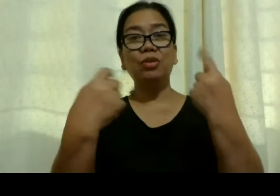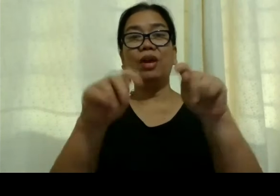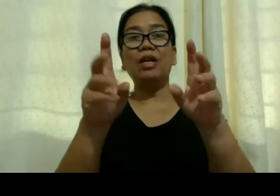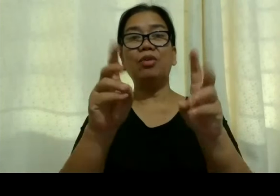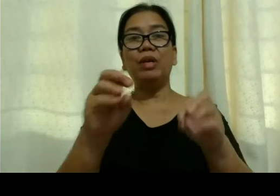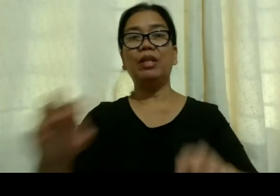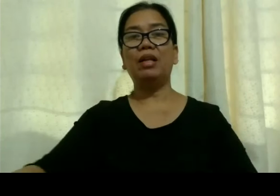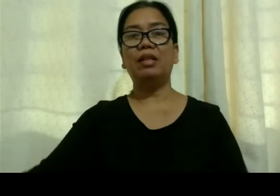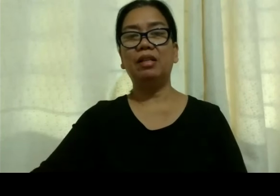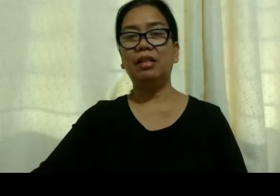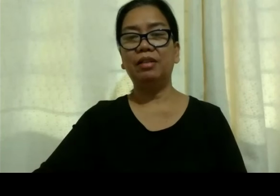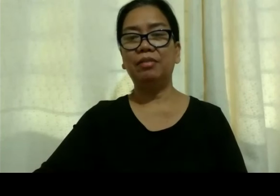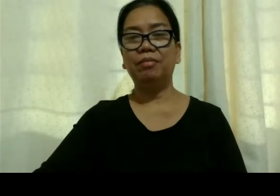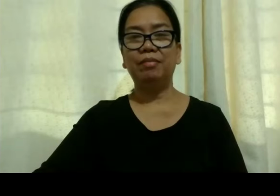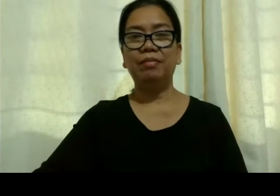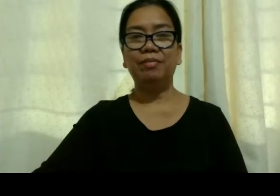Okay, you try doing that.